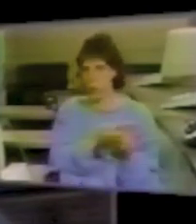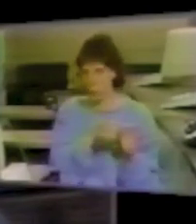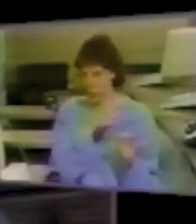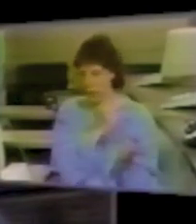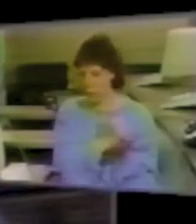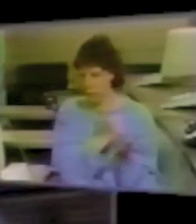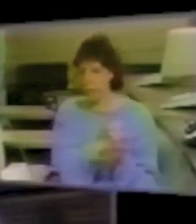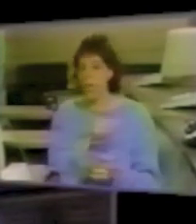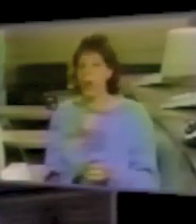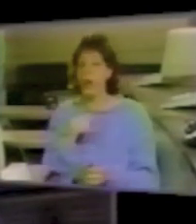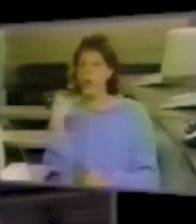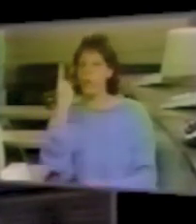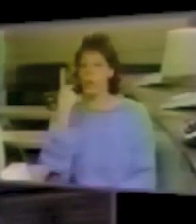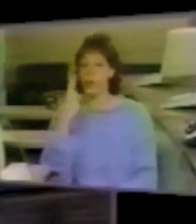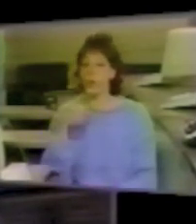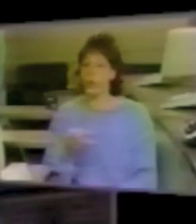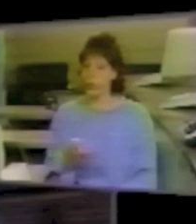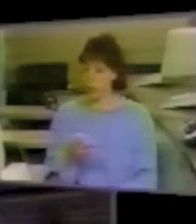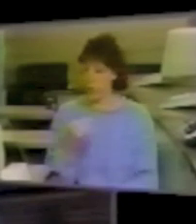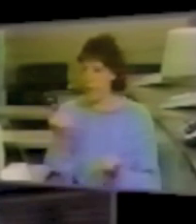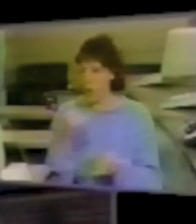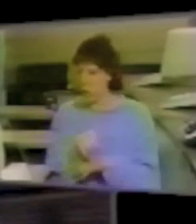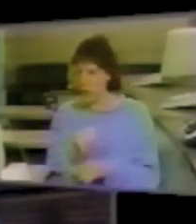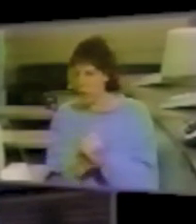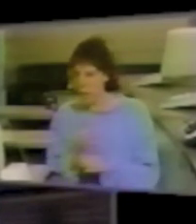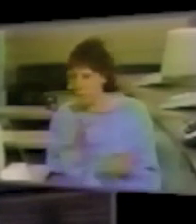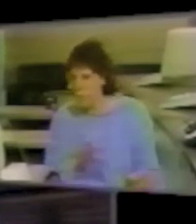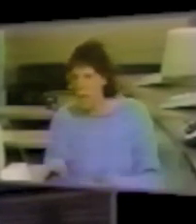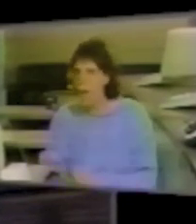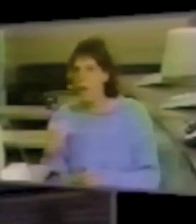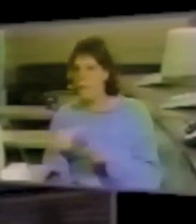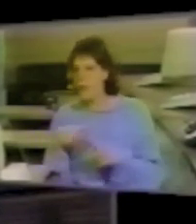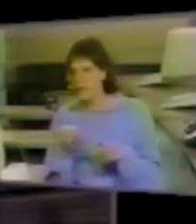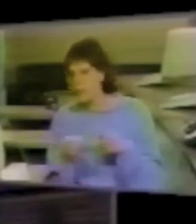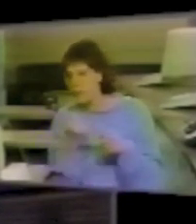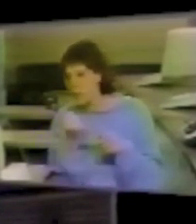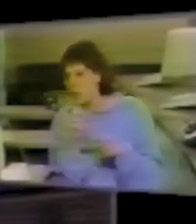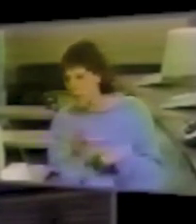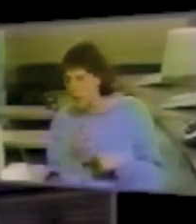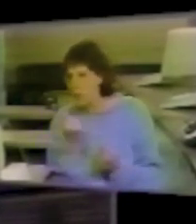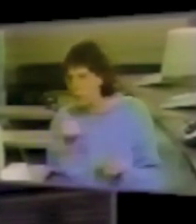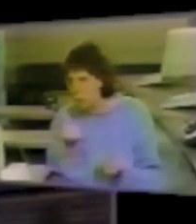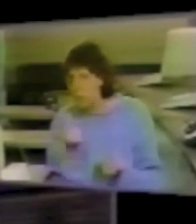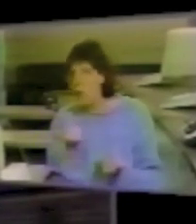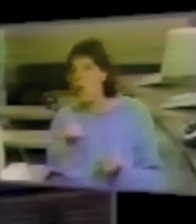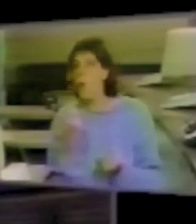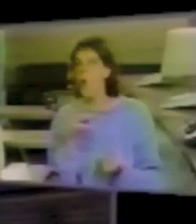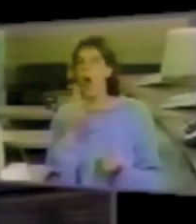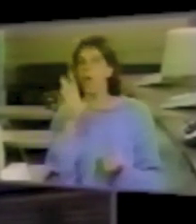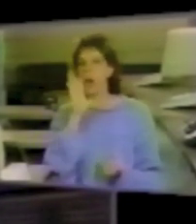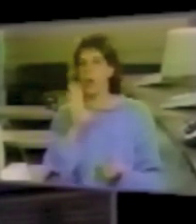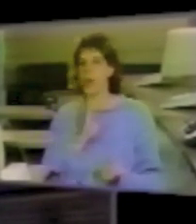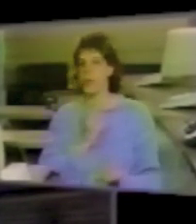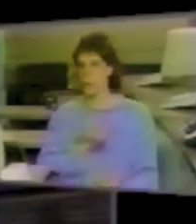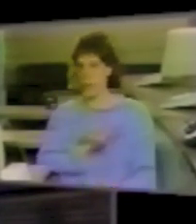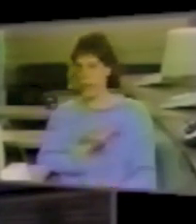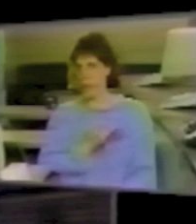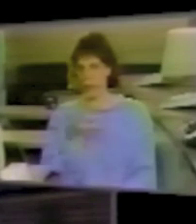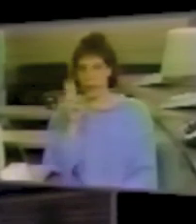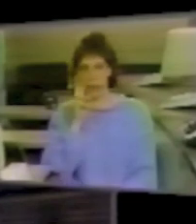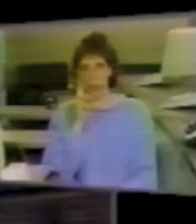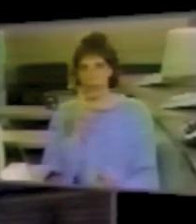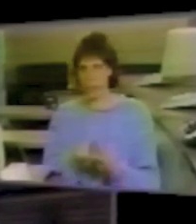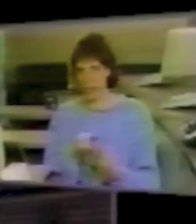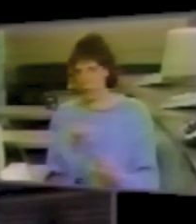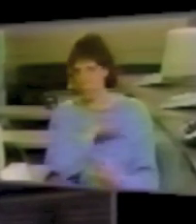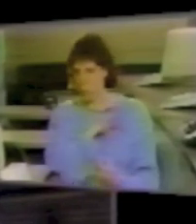us, if you can tell us what the students have planned tonight and for the rest of this weekend, or are you going to sort of stand pat and wait until the Board of